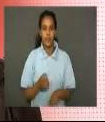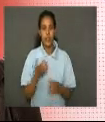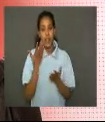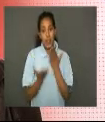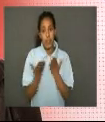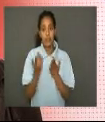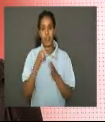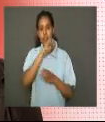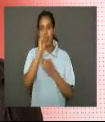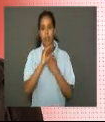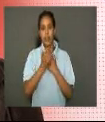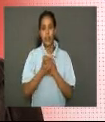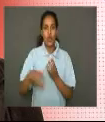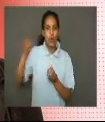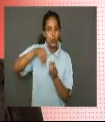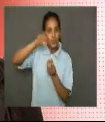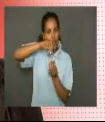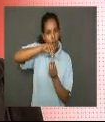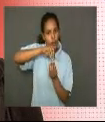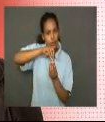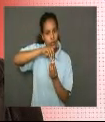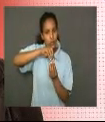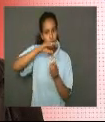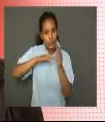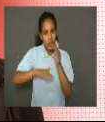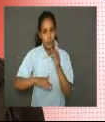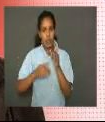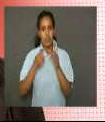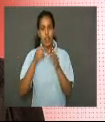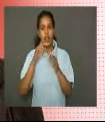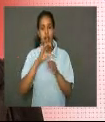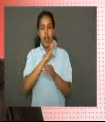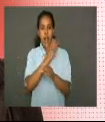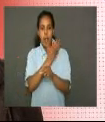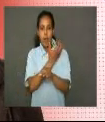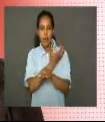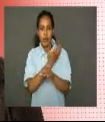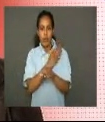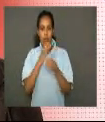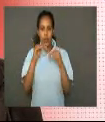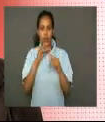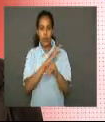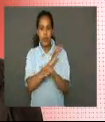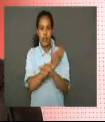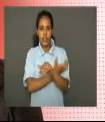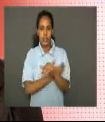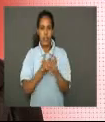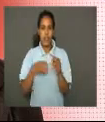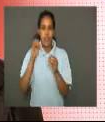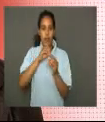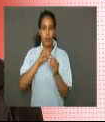If the temperature goes down, the amount of energy they have follows